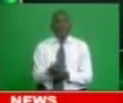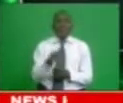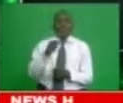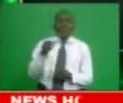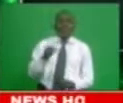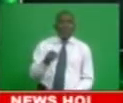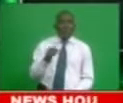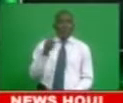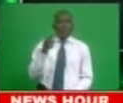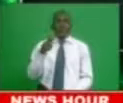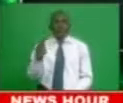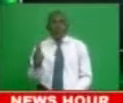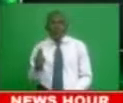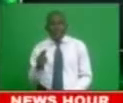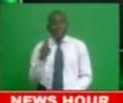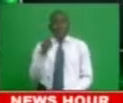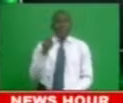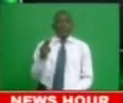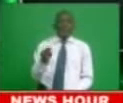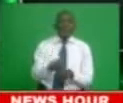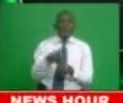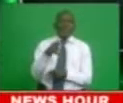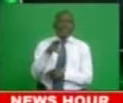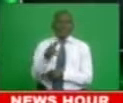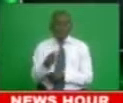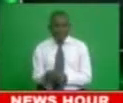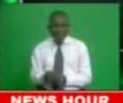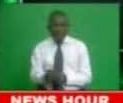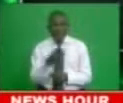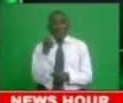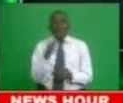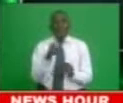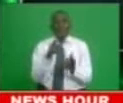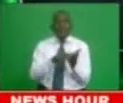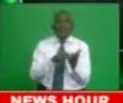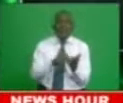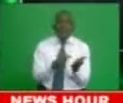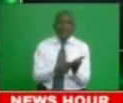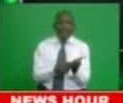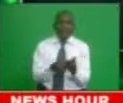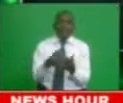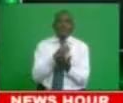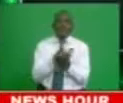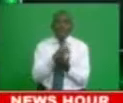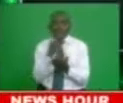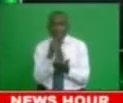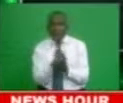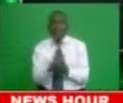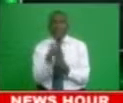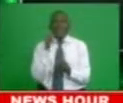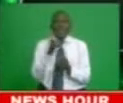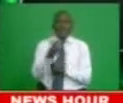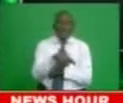TV, Multi TV, UTV, GTV, Best Media House, Print, Graphic Sports, Daily